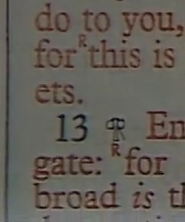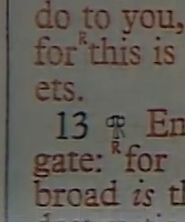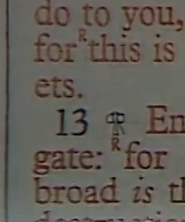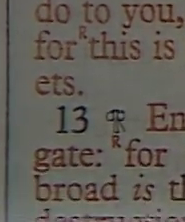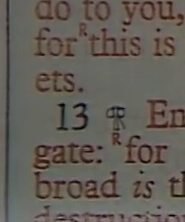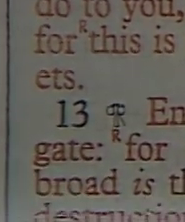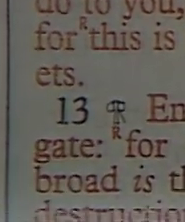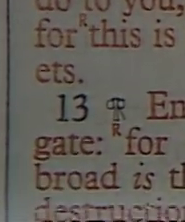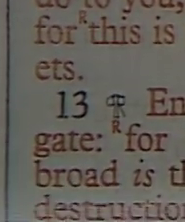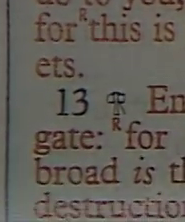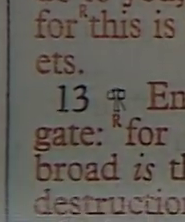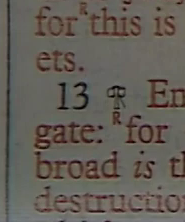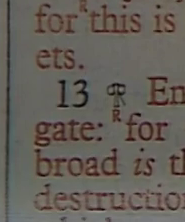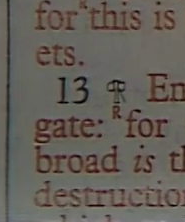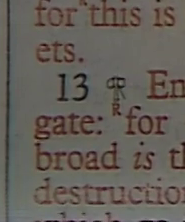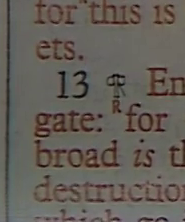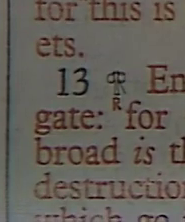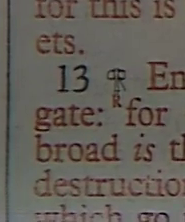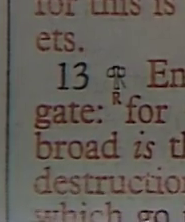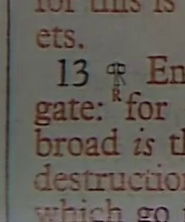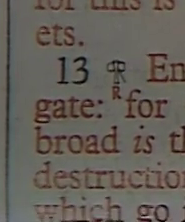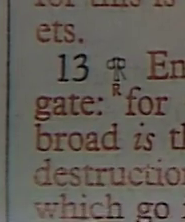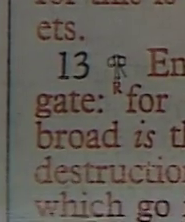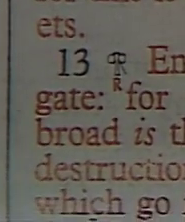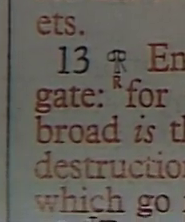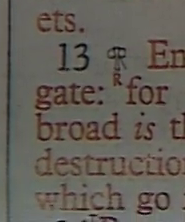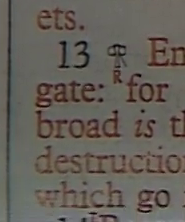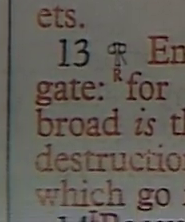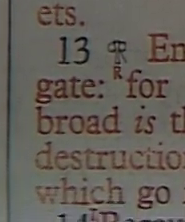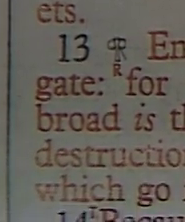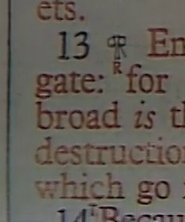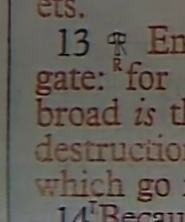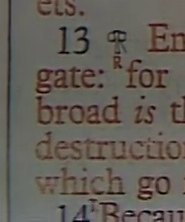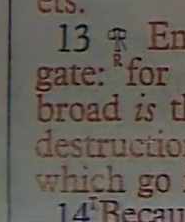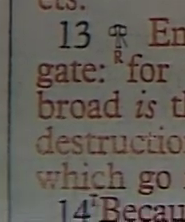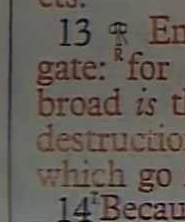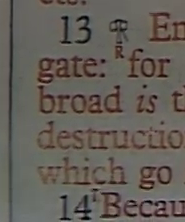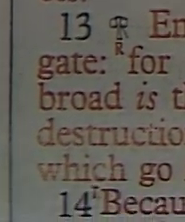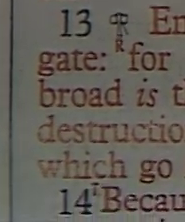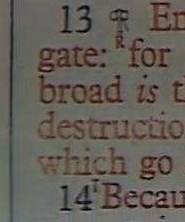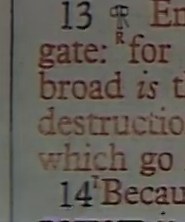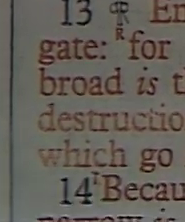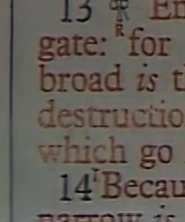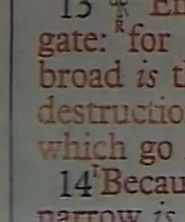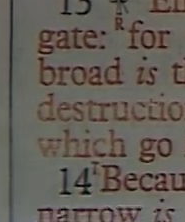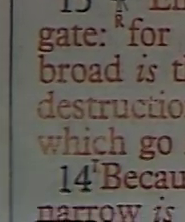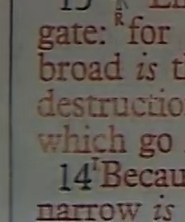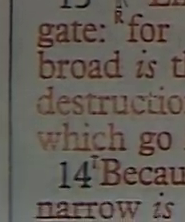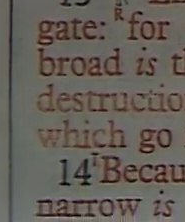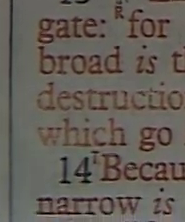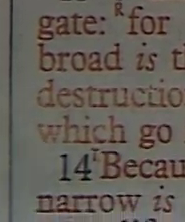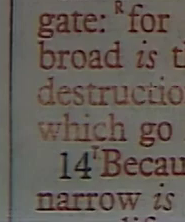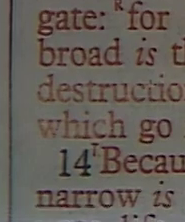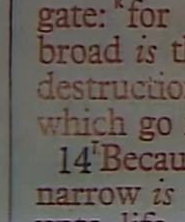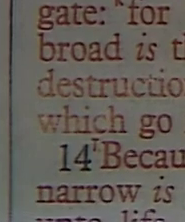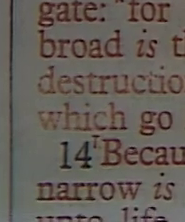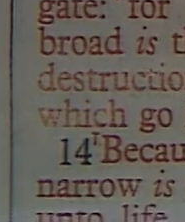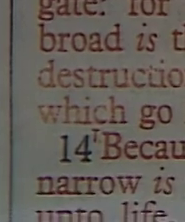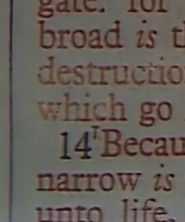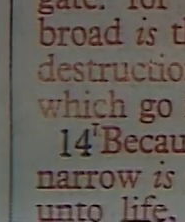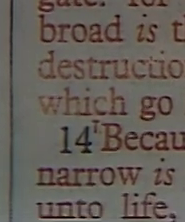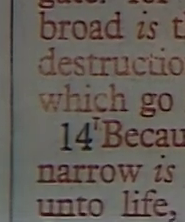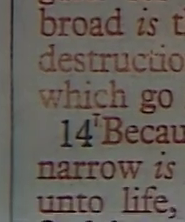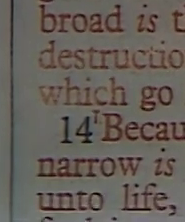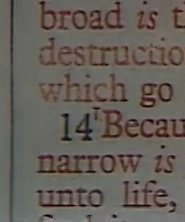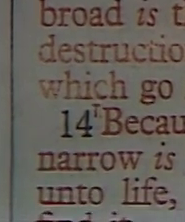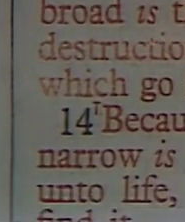him? Therefore, all things whatsoever ye would that men should do to you, do ye even so to them, for this is the law